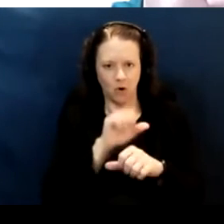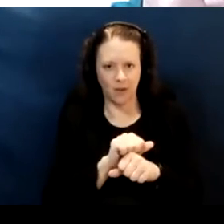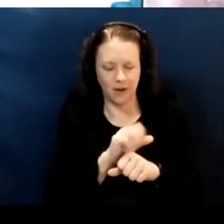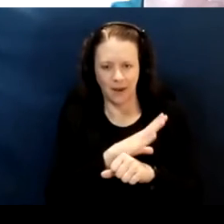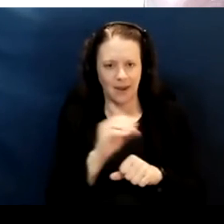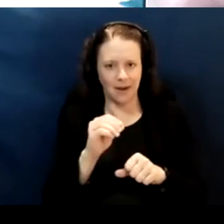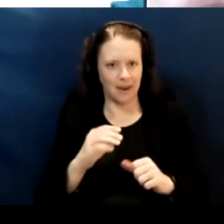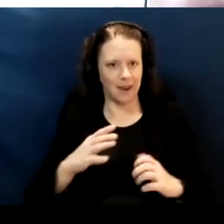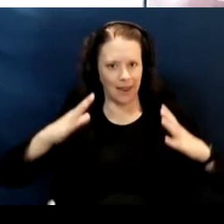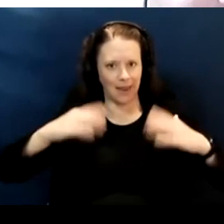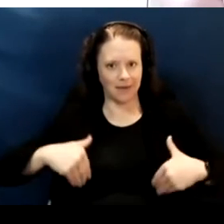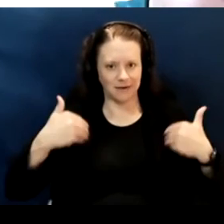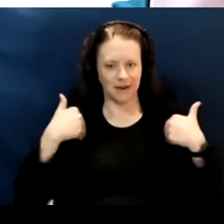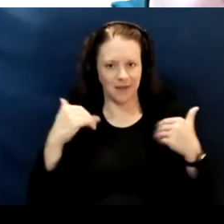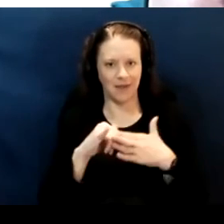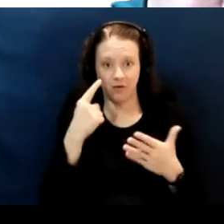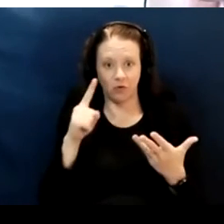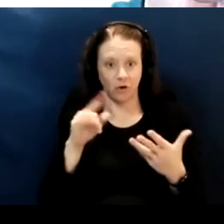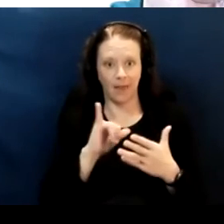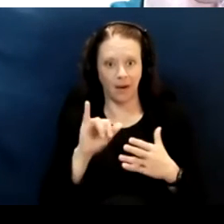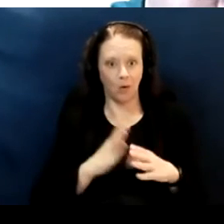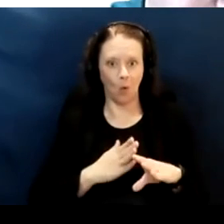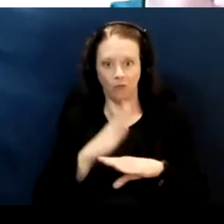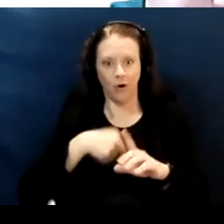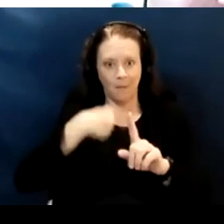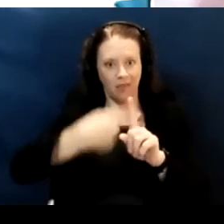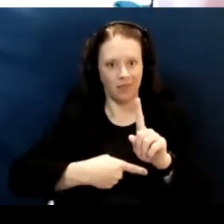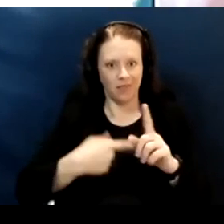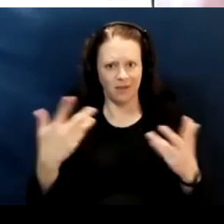has not had it for over like a month?